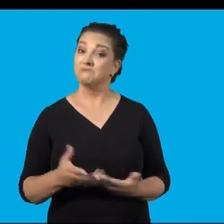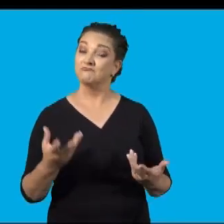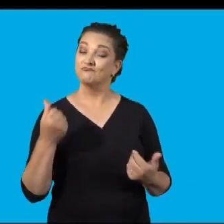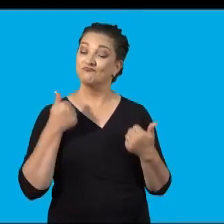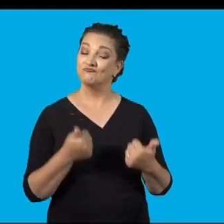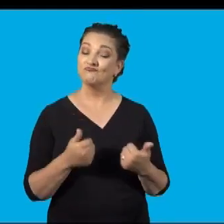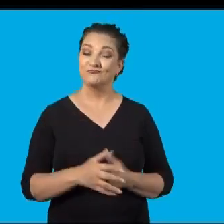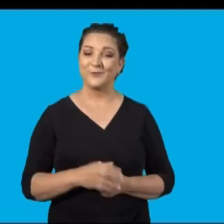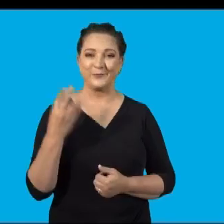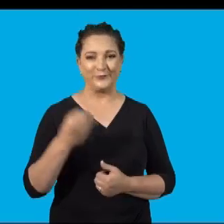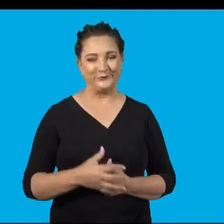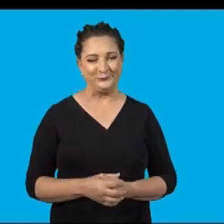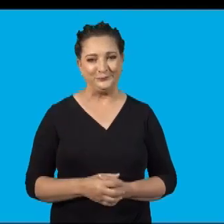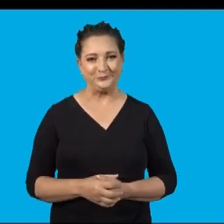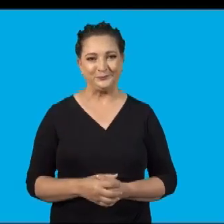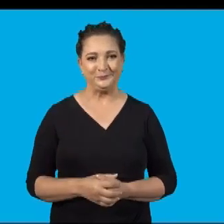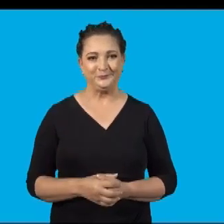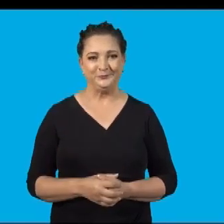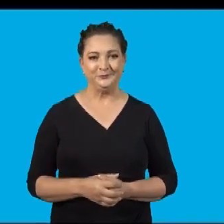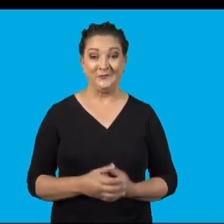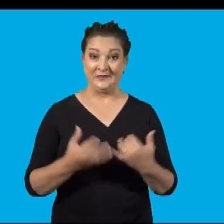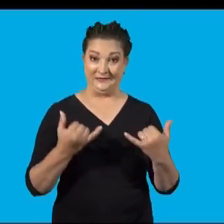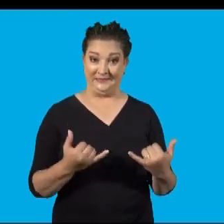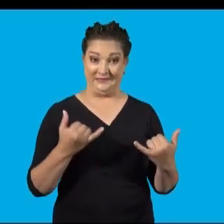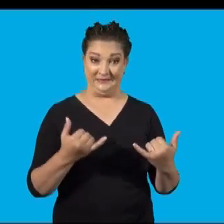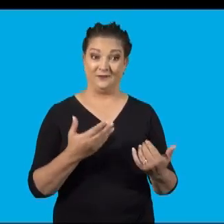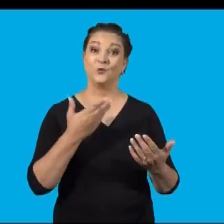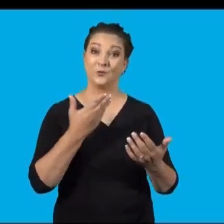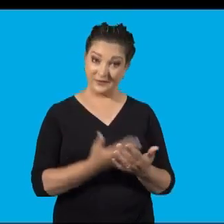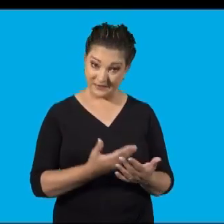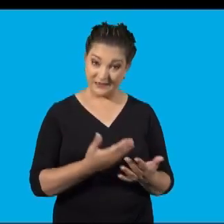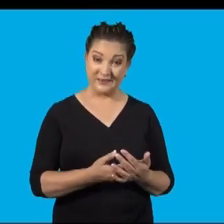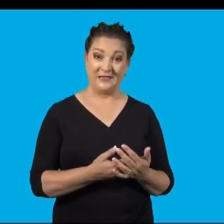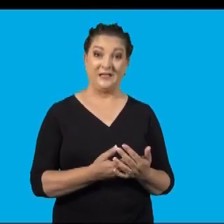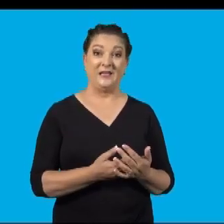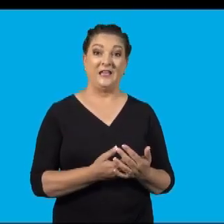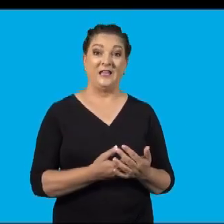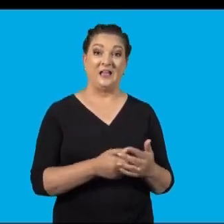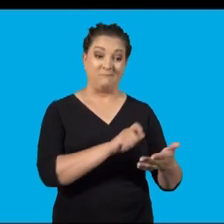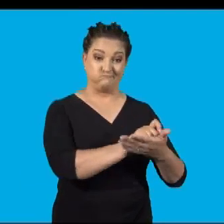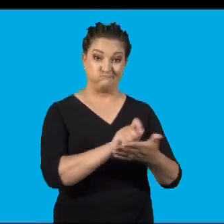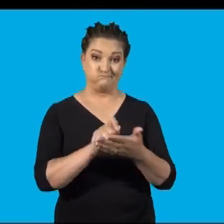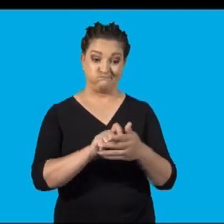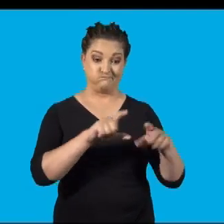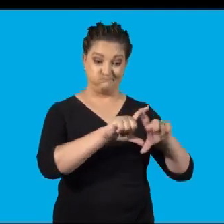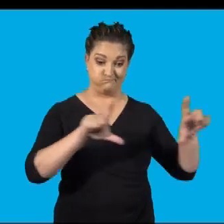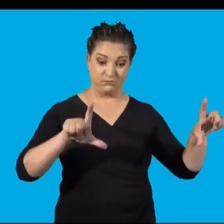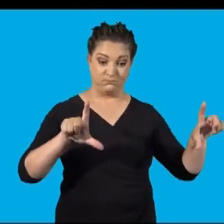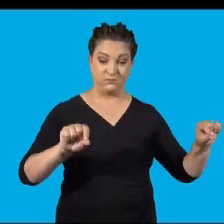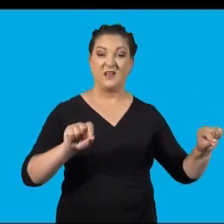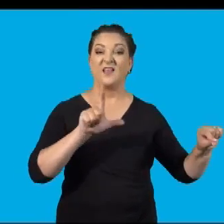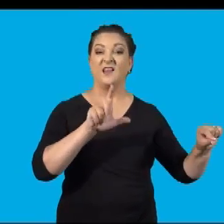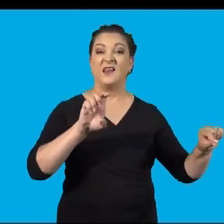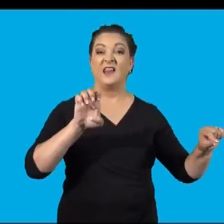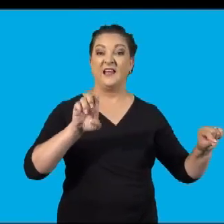146,400. Beautiful. Now, we can now close this ledger account. How do you close a